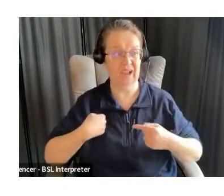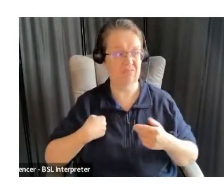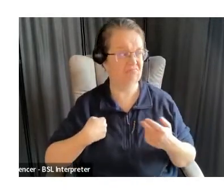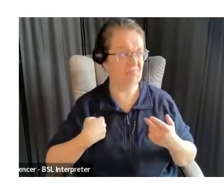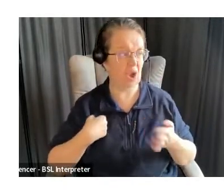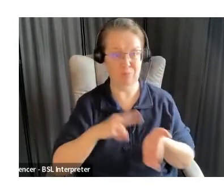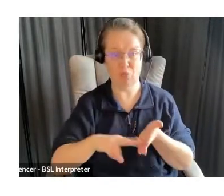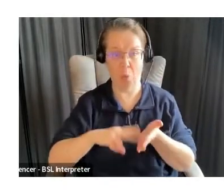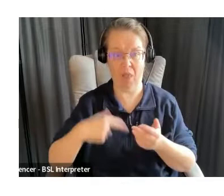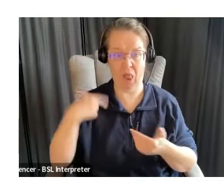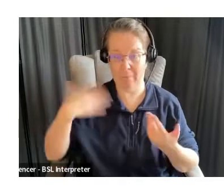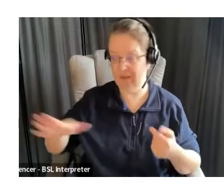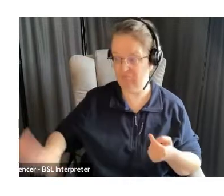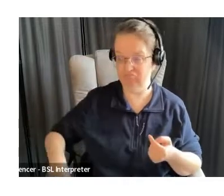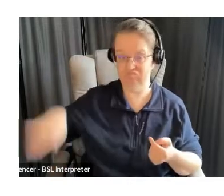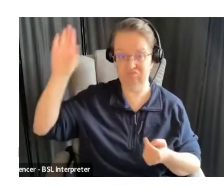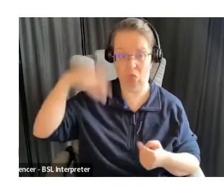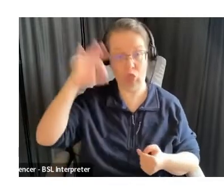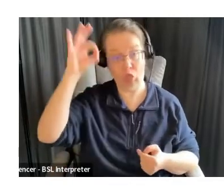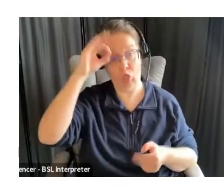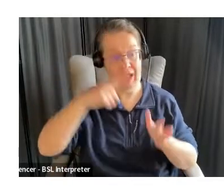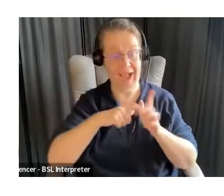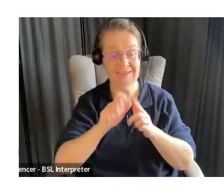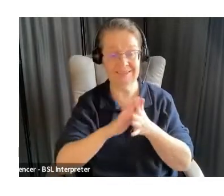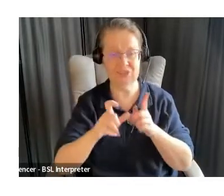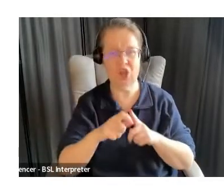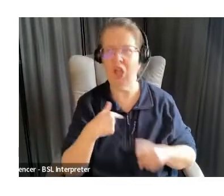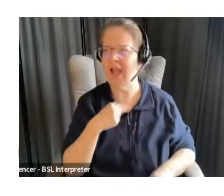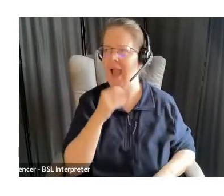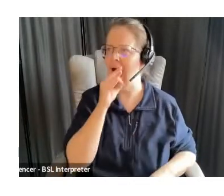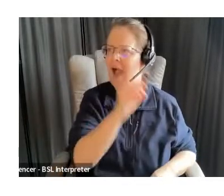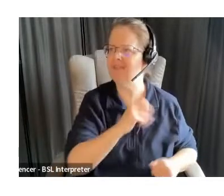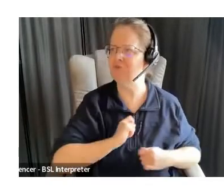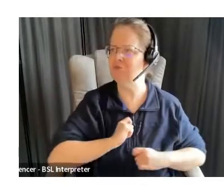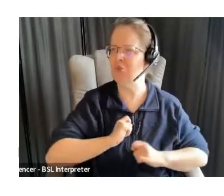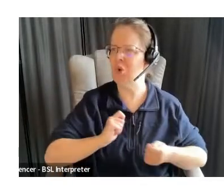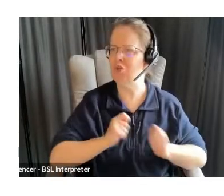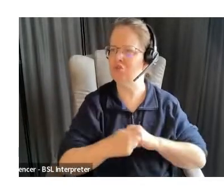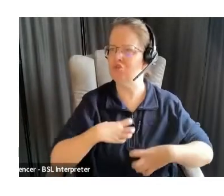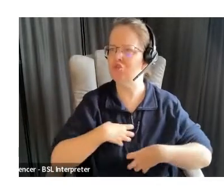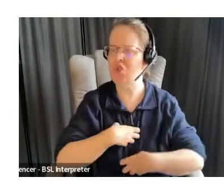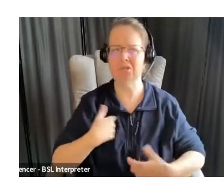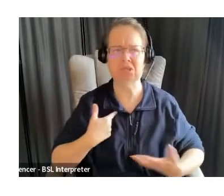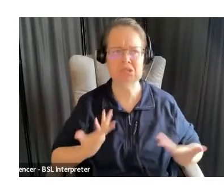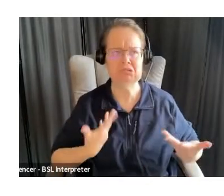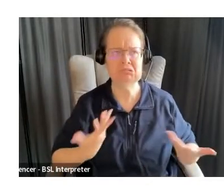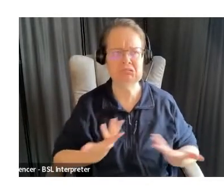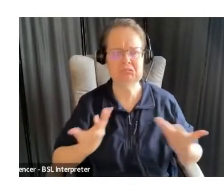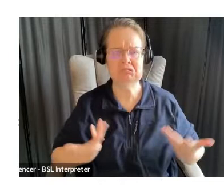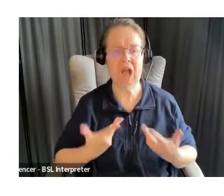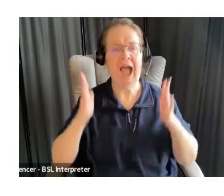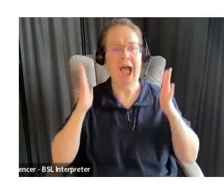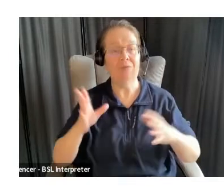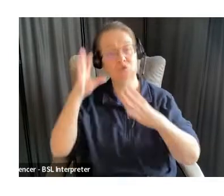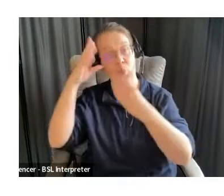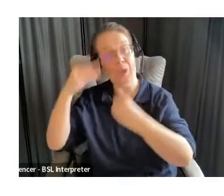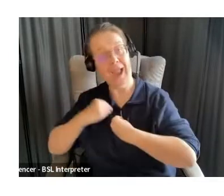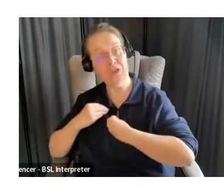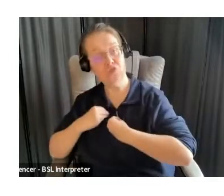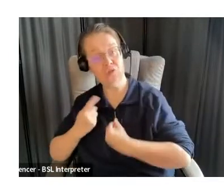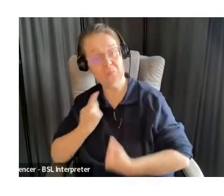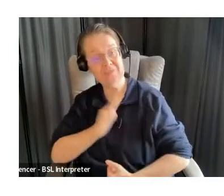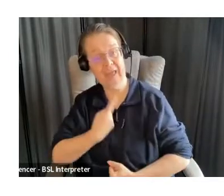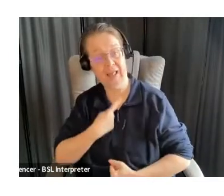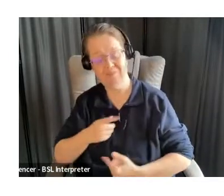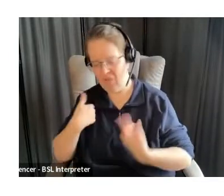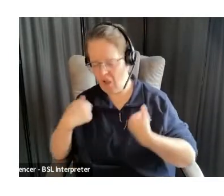all my life. I really don't know what I need to be asking for. So I spent a lot of time educating myself on my